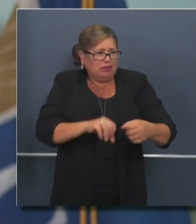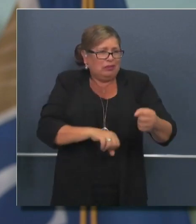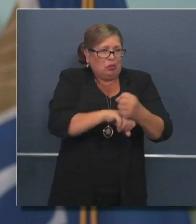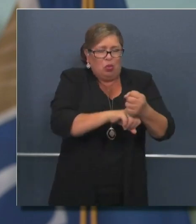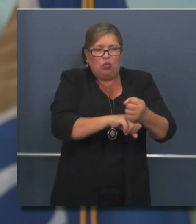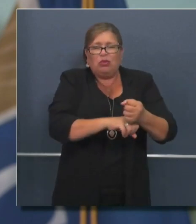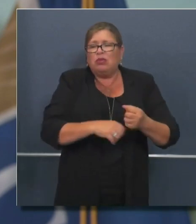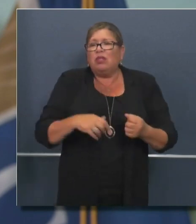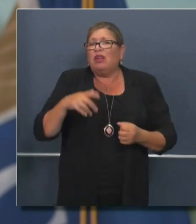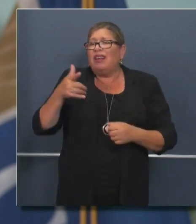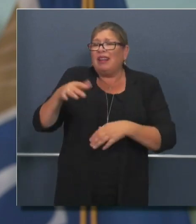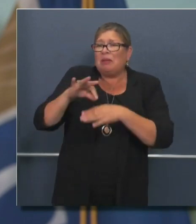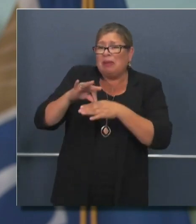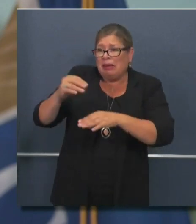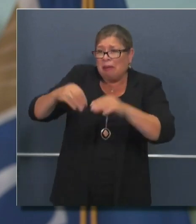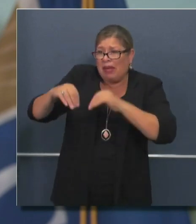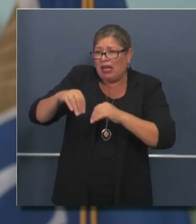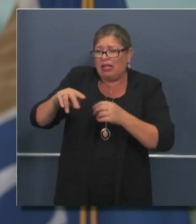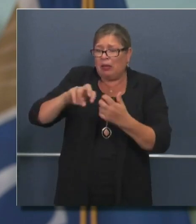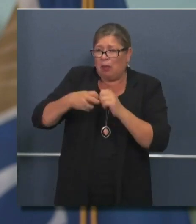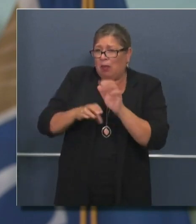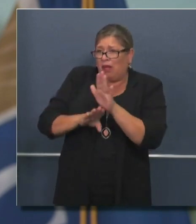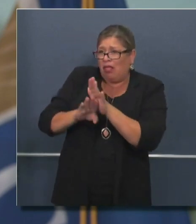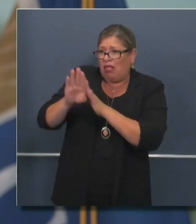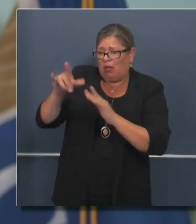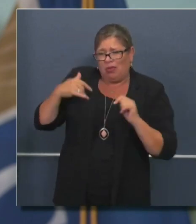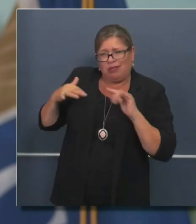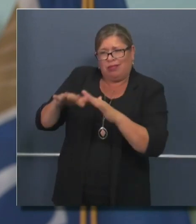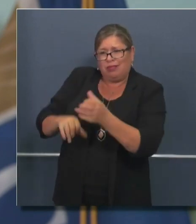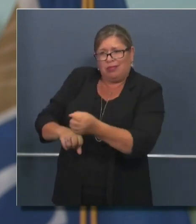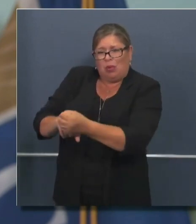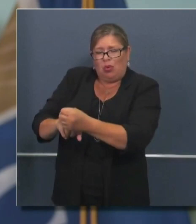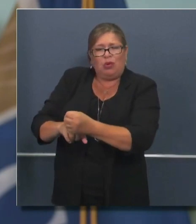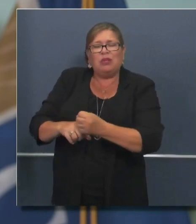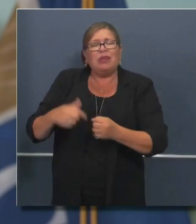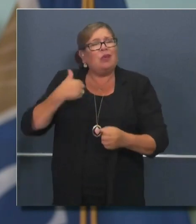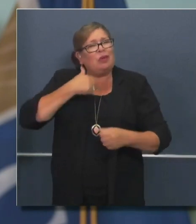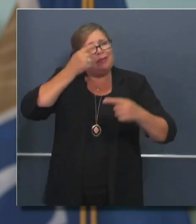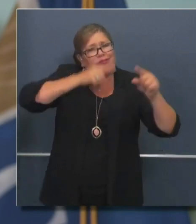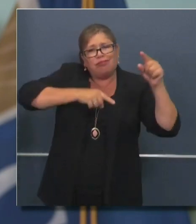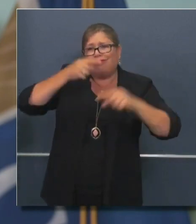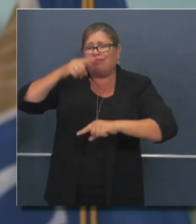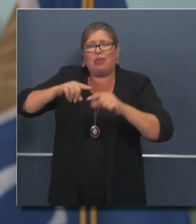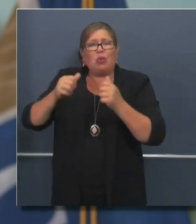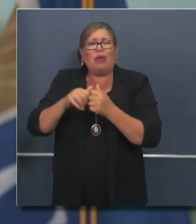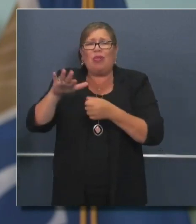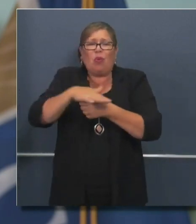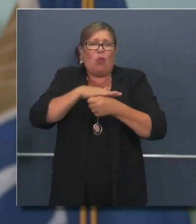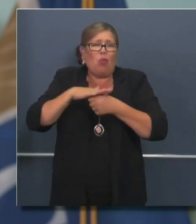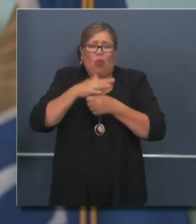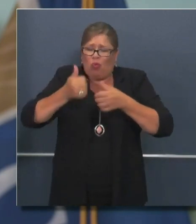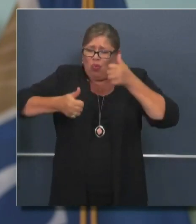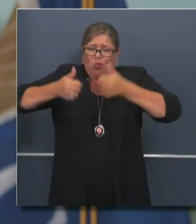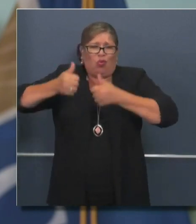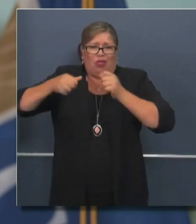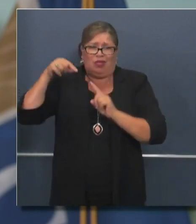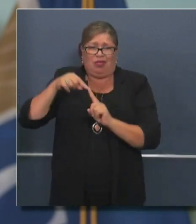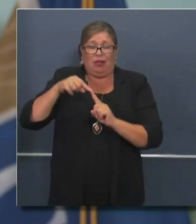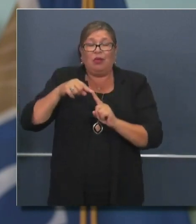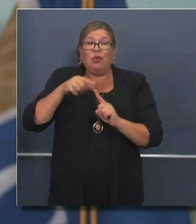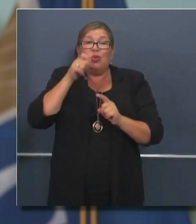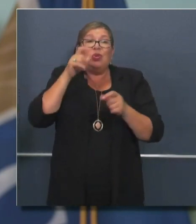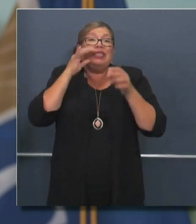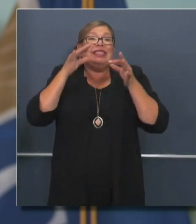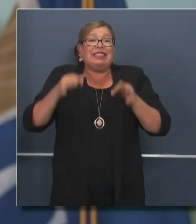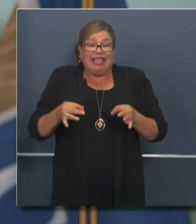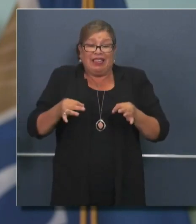targeted enforcement, and frame of partnership that we have with local health directors. Let me just clarify something. The local health